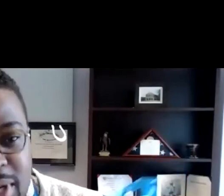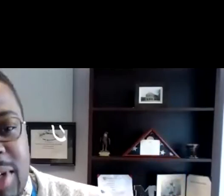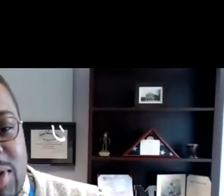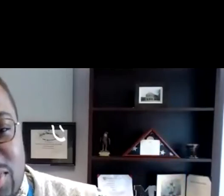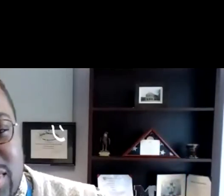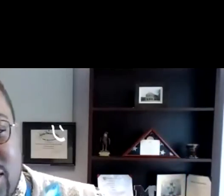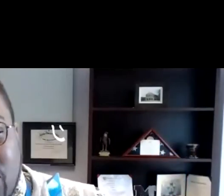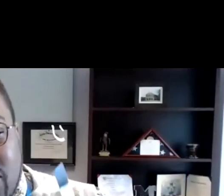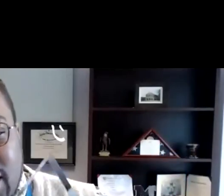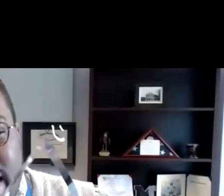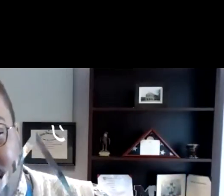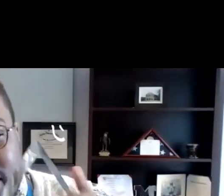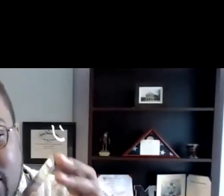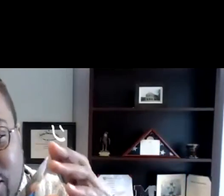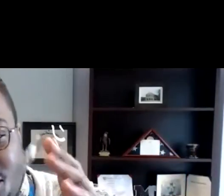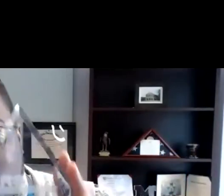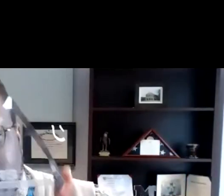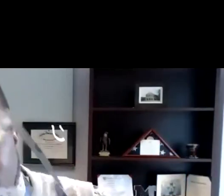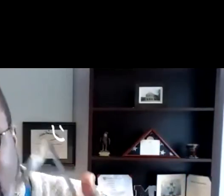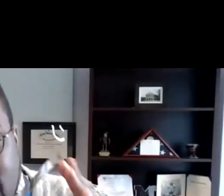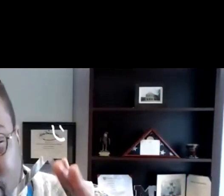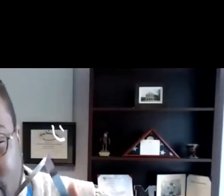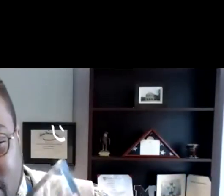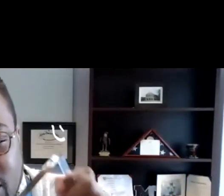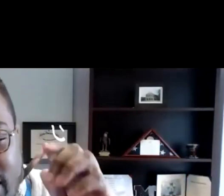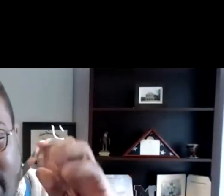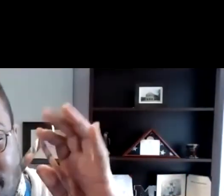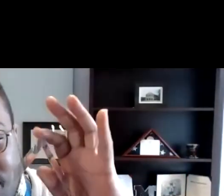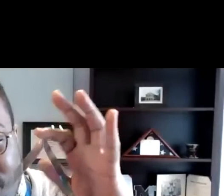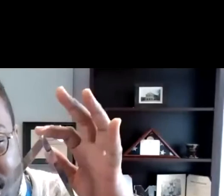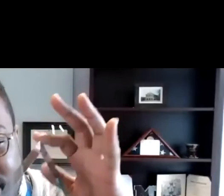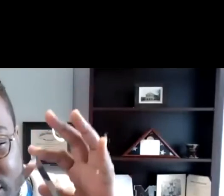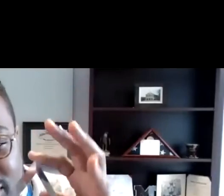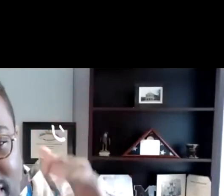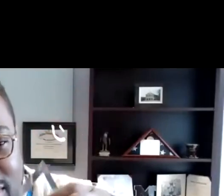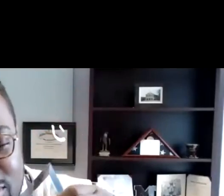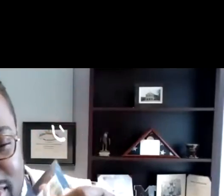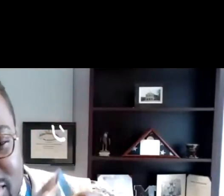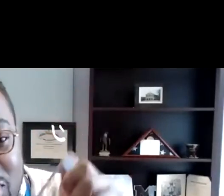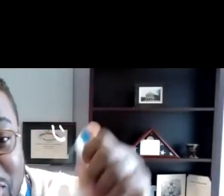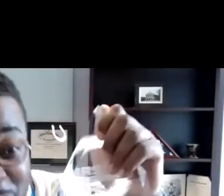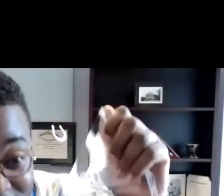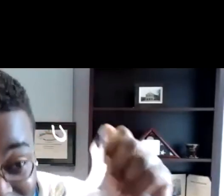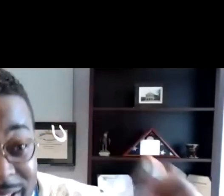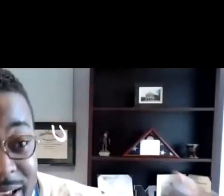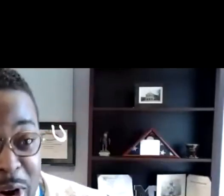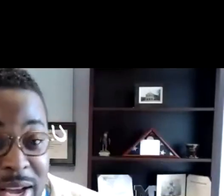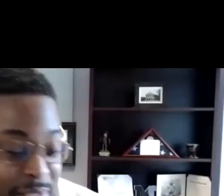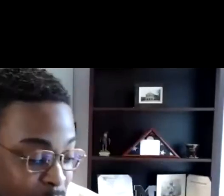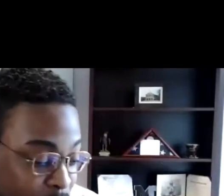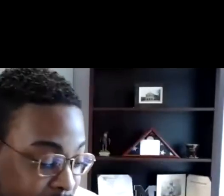name. So it's this sort of glass, silver looking. Yes, it does look nice, Carissa, thank you. So I just wanted to thank